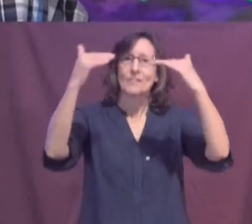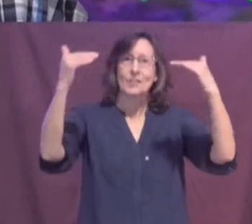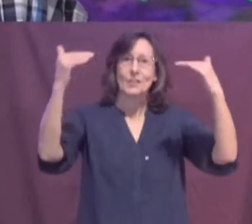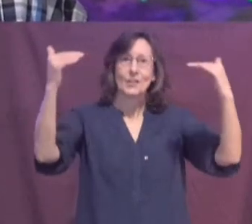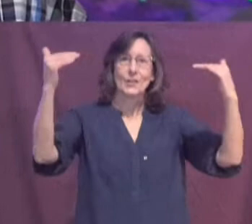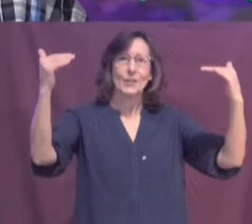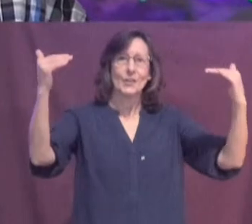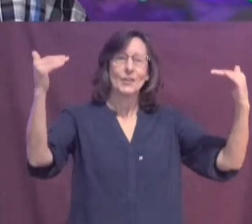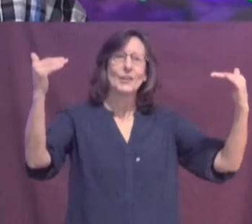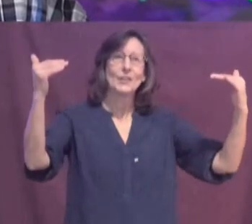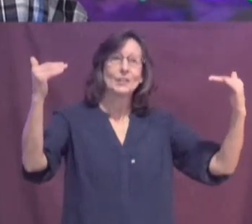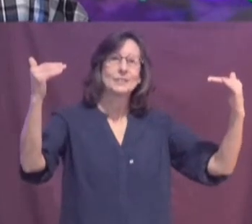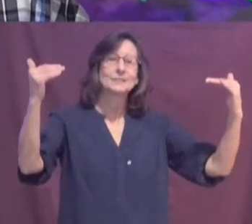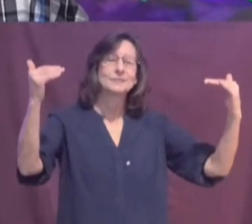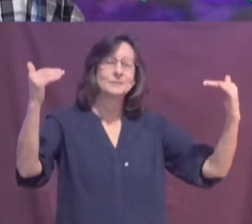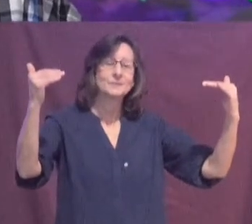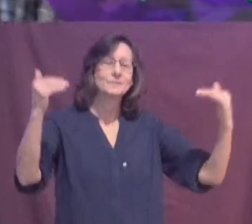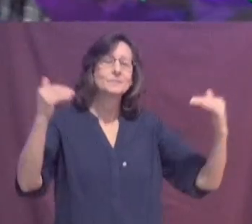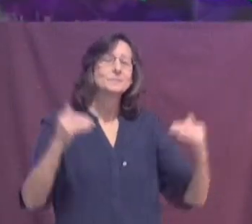river.